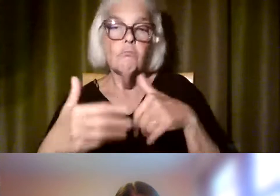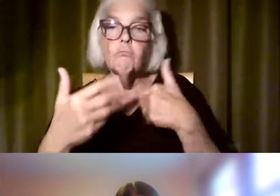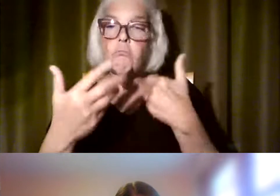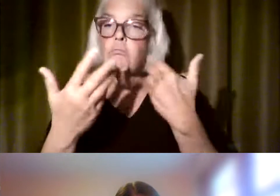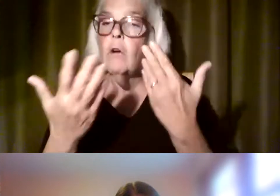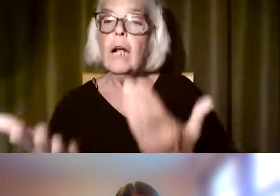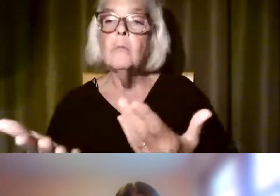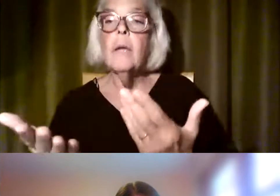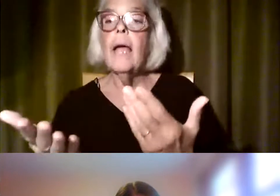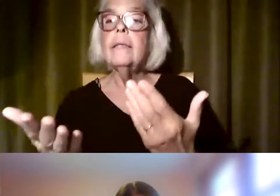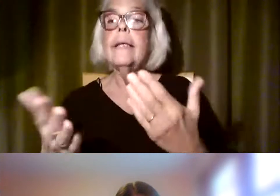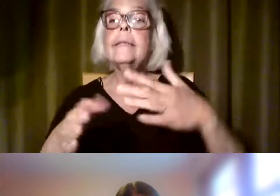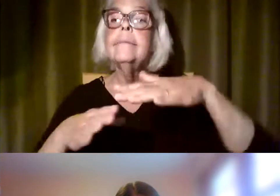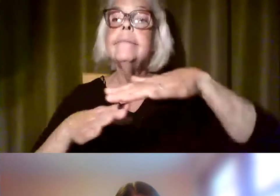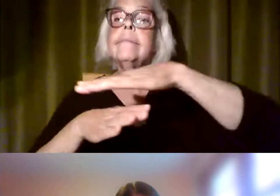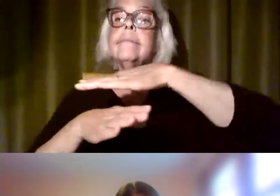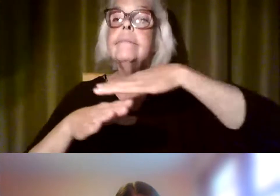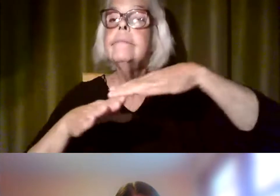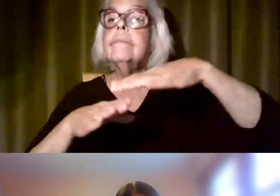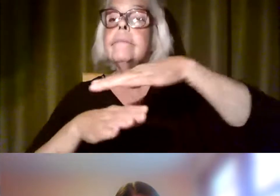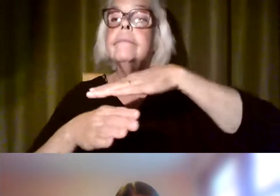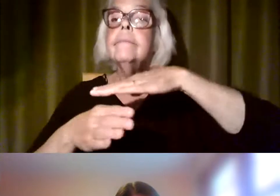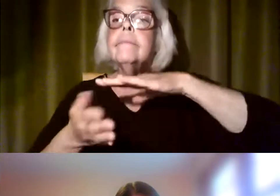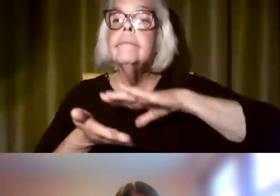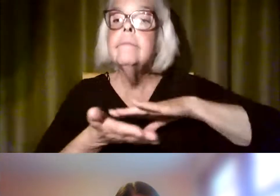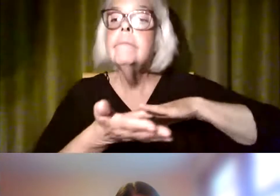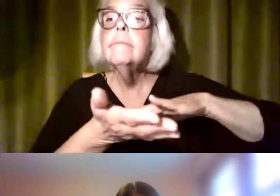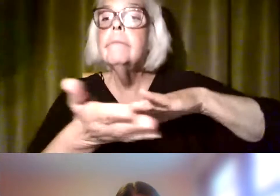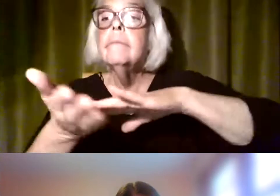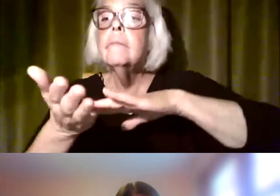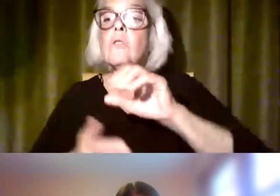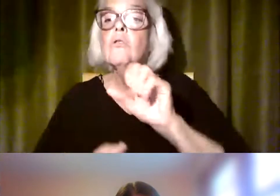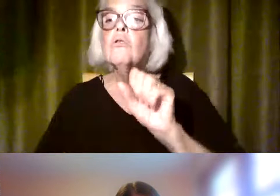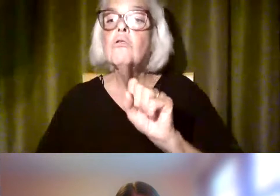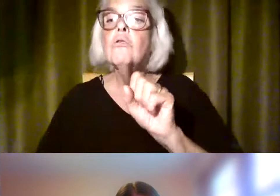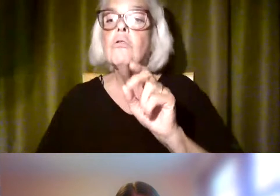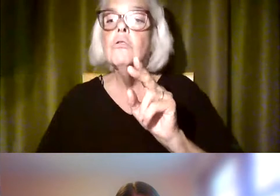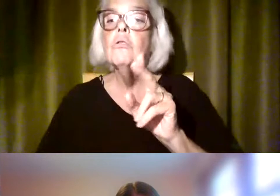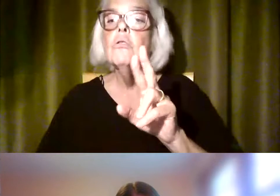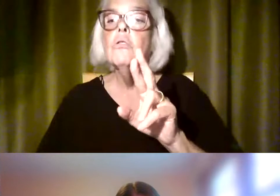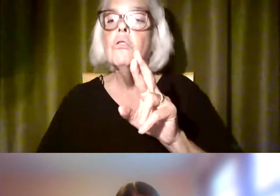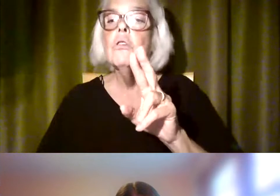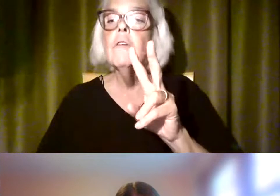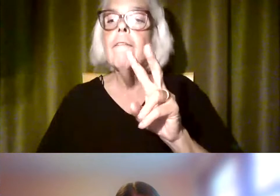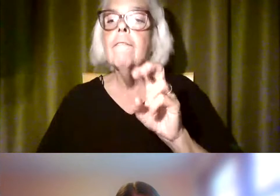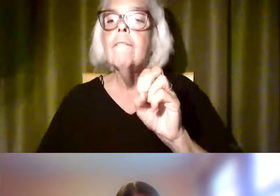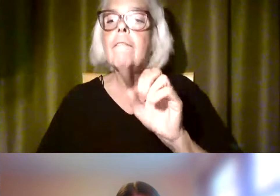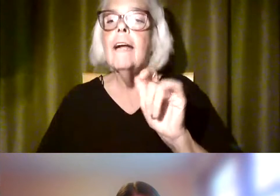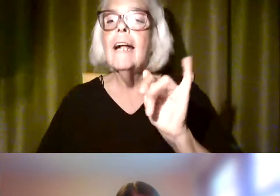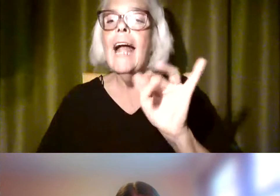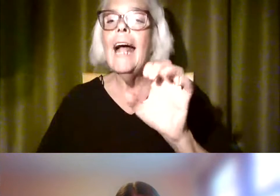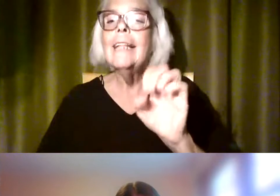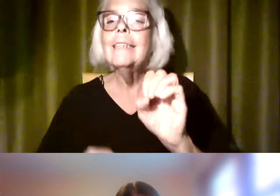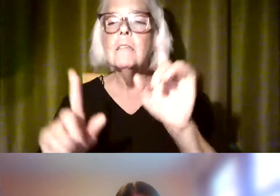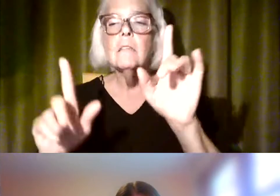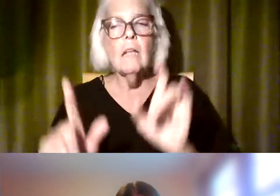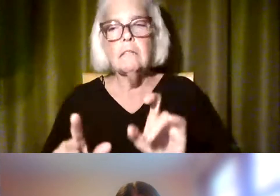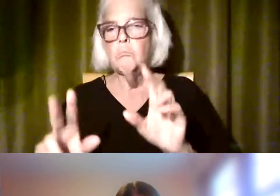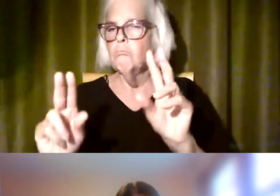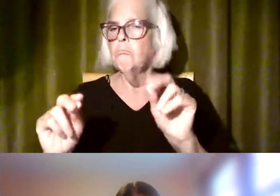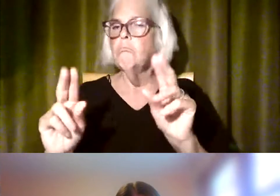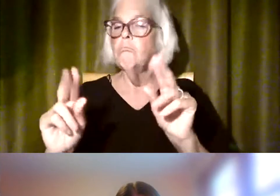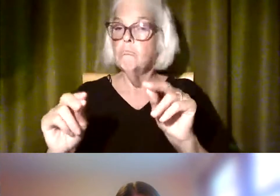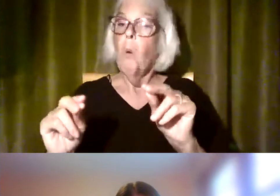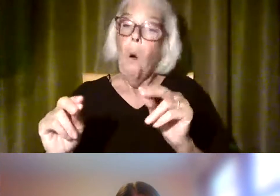most programs, most organizations. That doesn't mean that they can't set something up on their own if they feel like that is